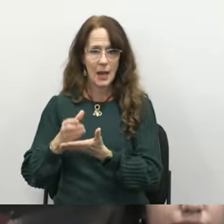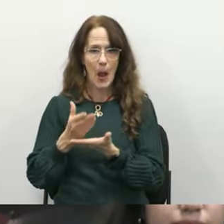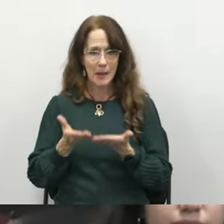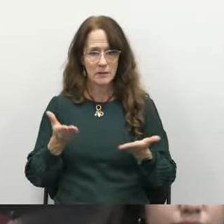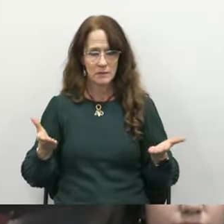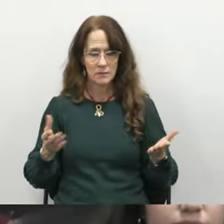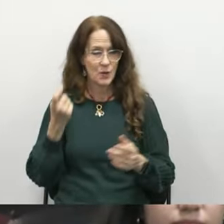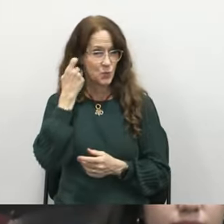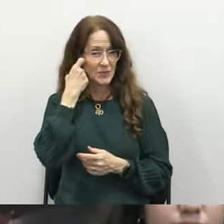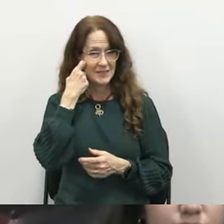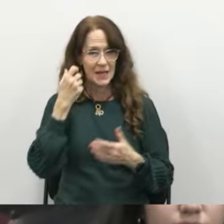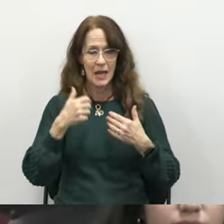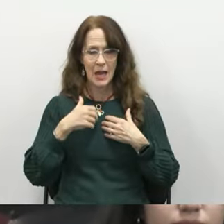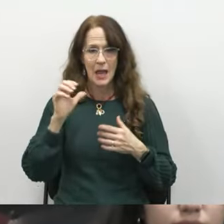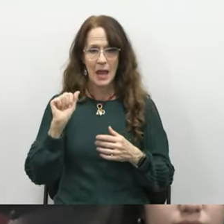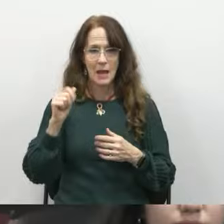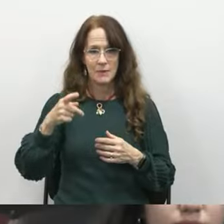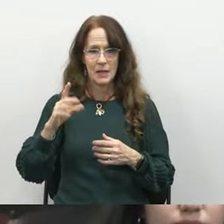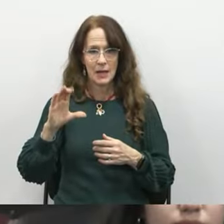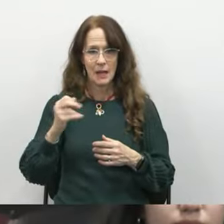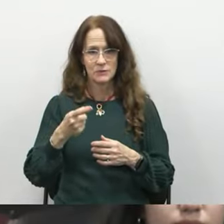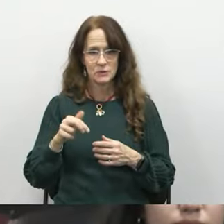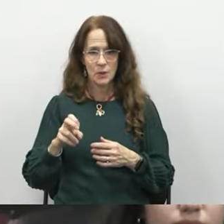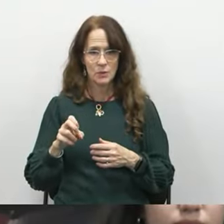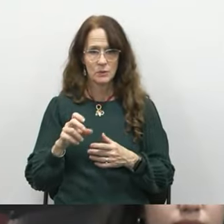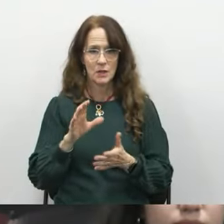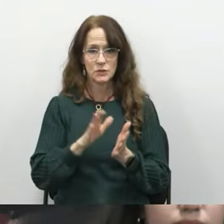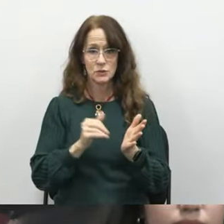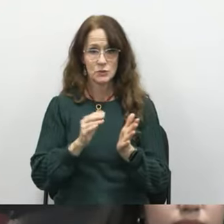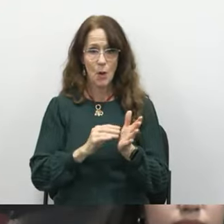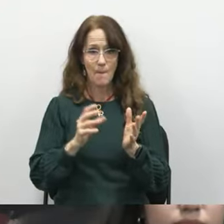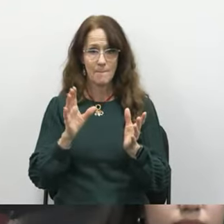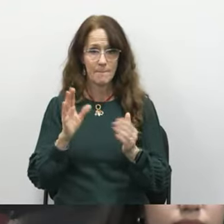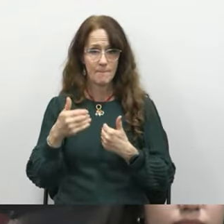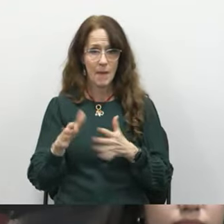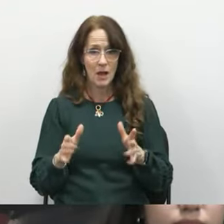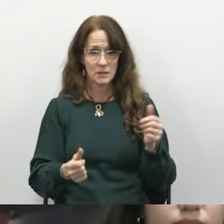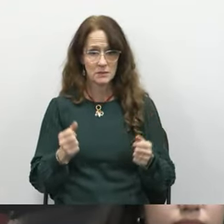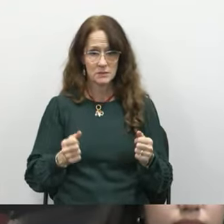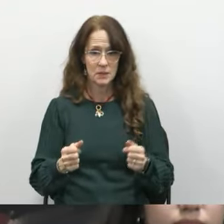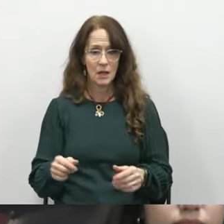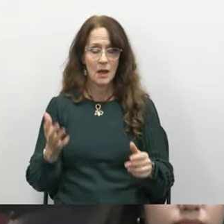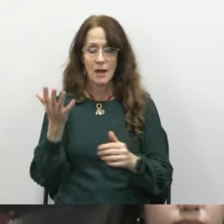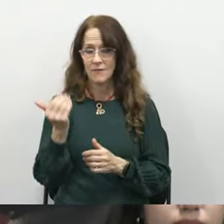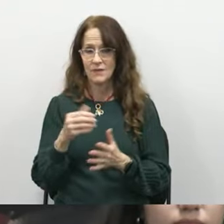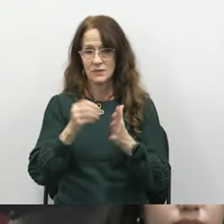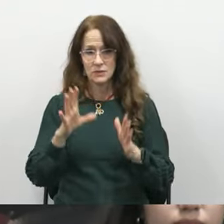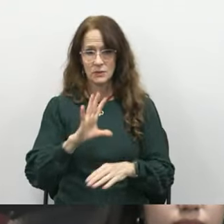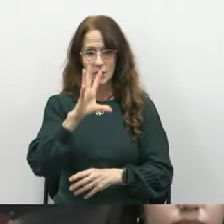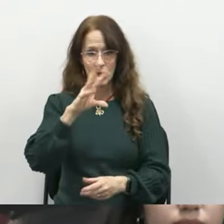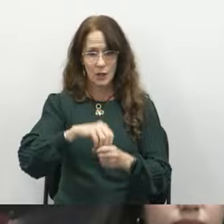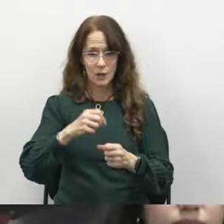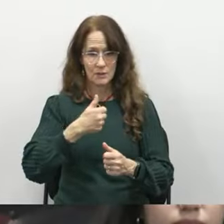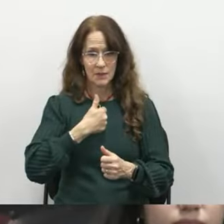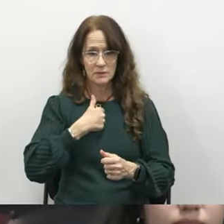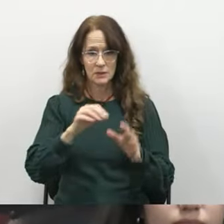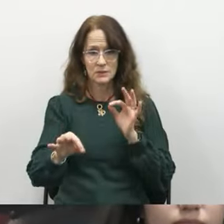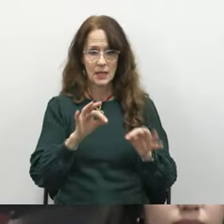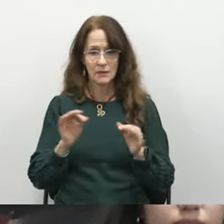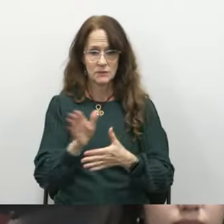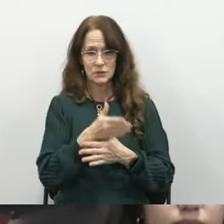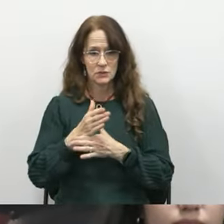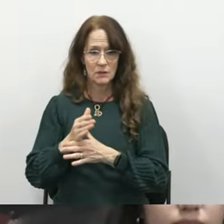recently, we also just had our AP Capstone Soapbox Speech competition last week, which is where 15 students, including myself, were selected to share a